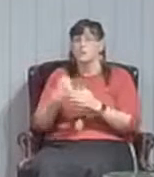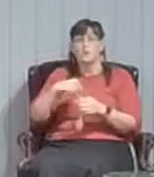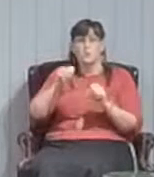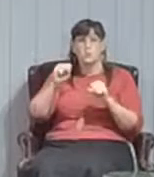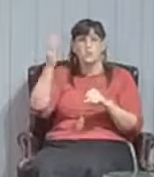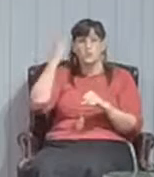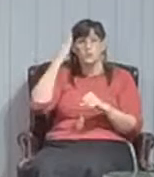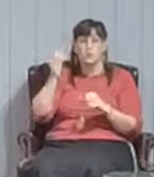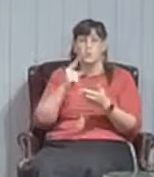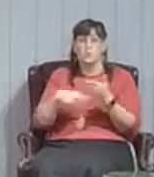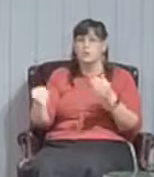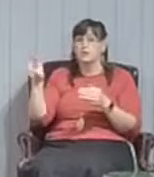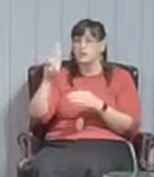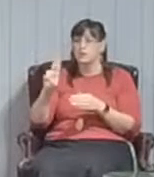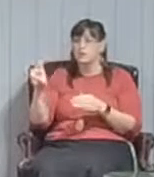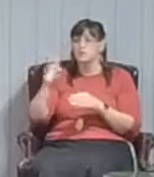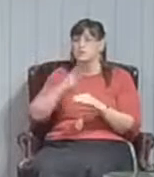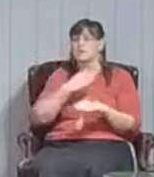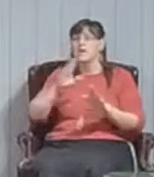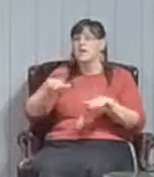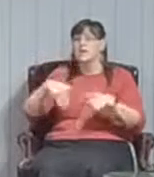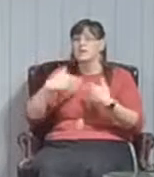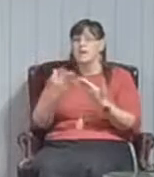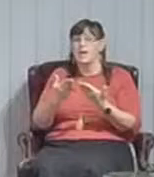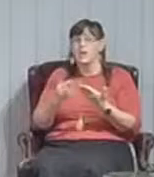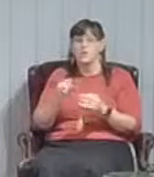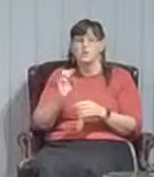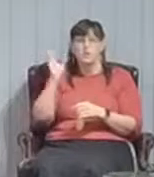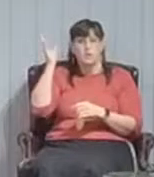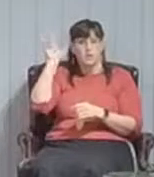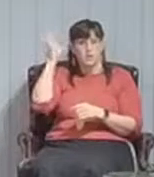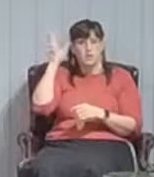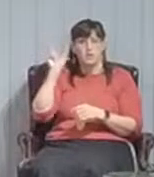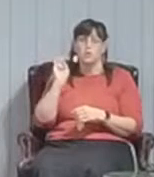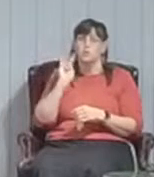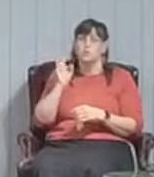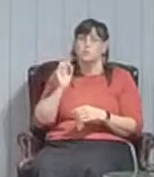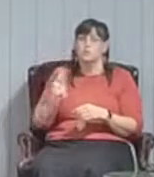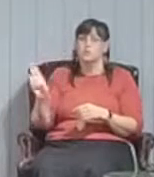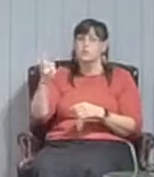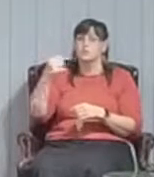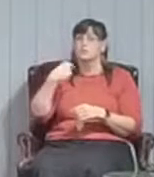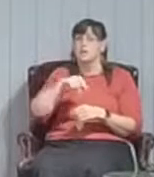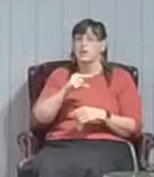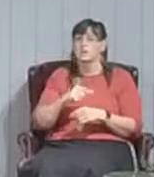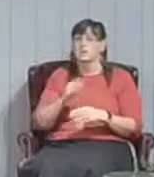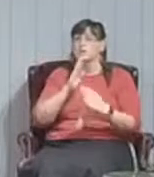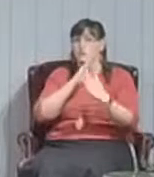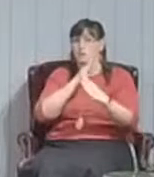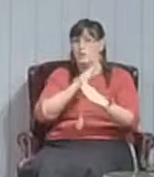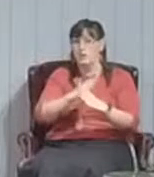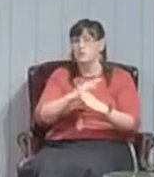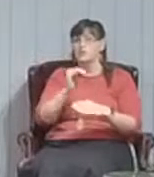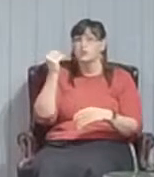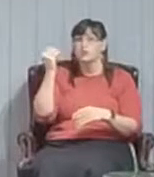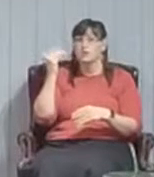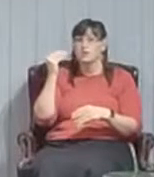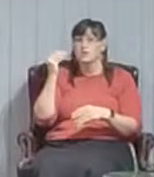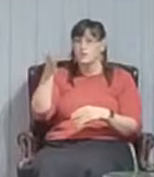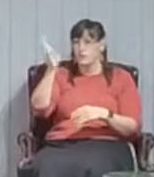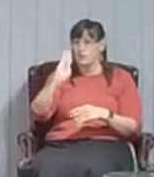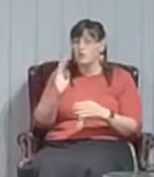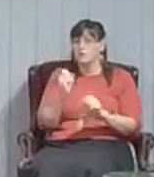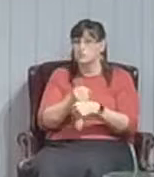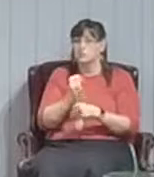what he uses and how he will use us to try to hinder his work. And so our passage